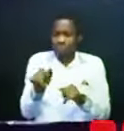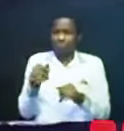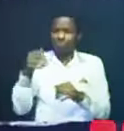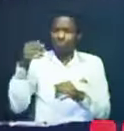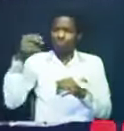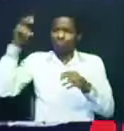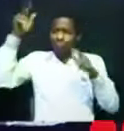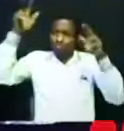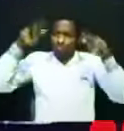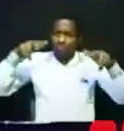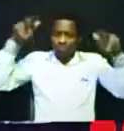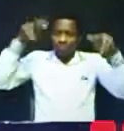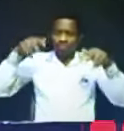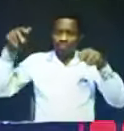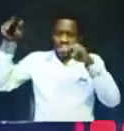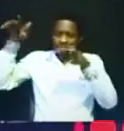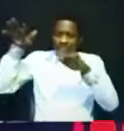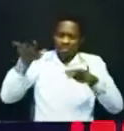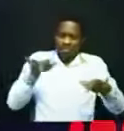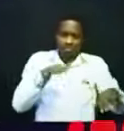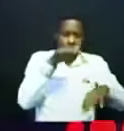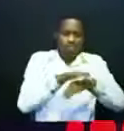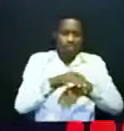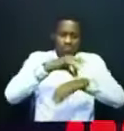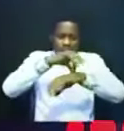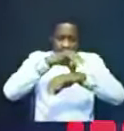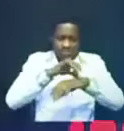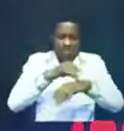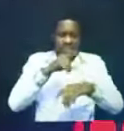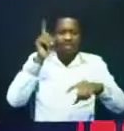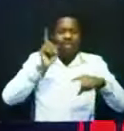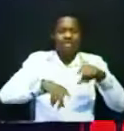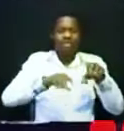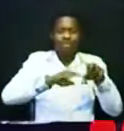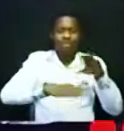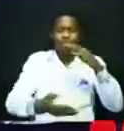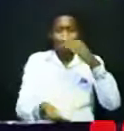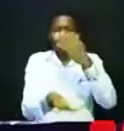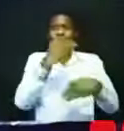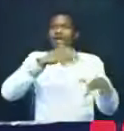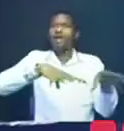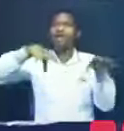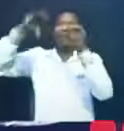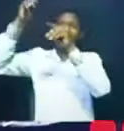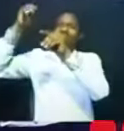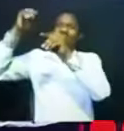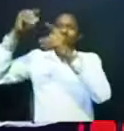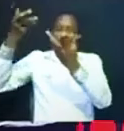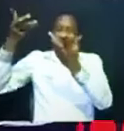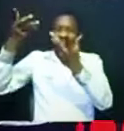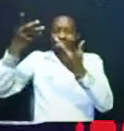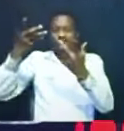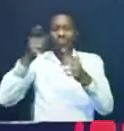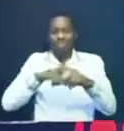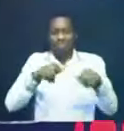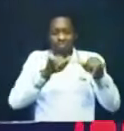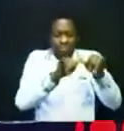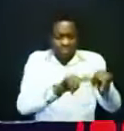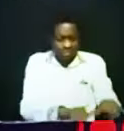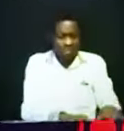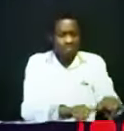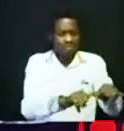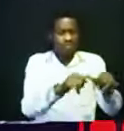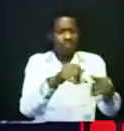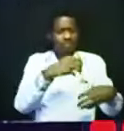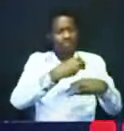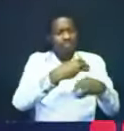it without watering the earth and making it bud and flourish, so that it yields seed for the sower